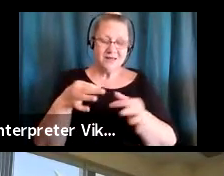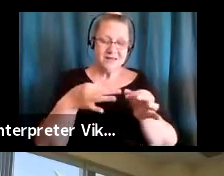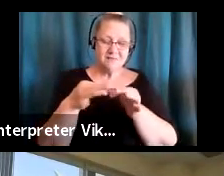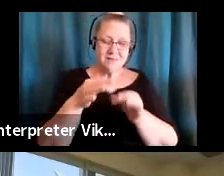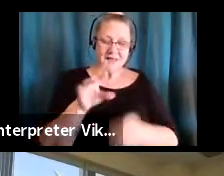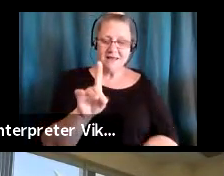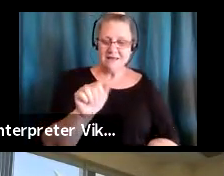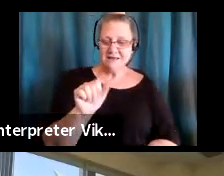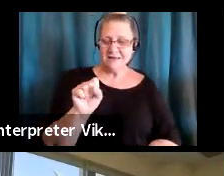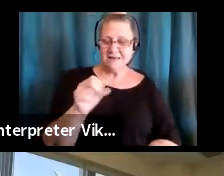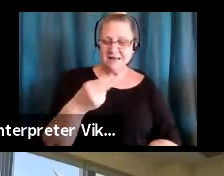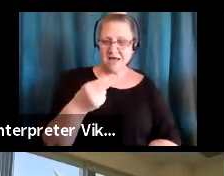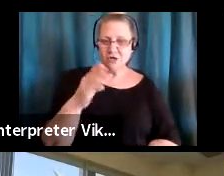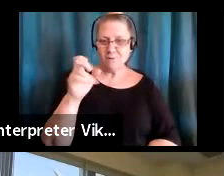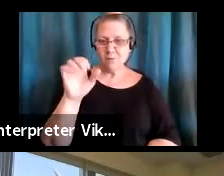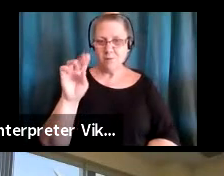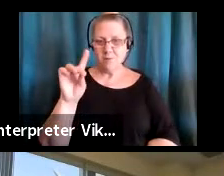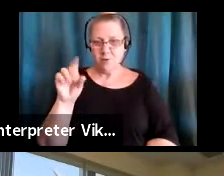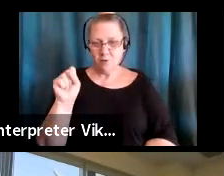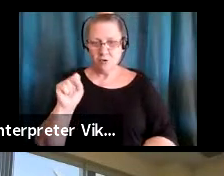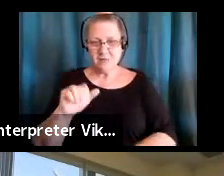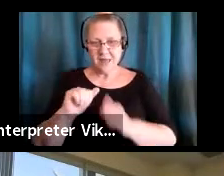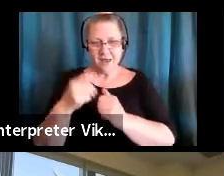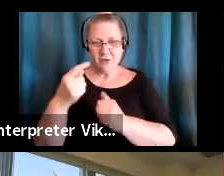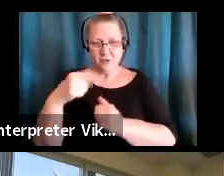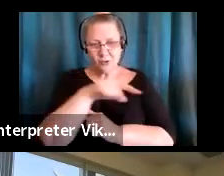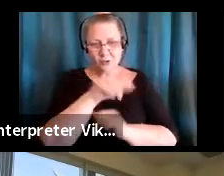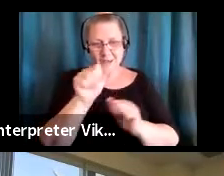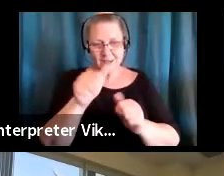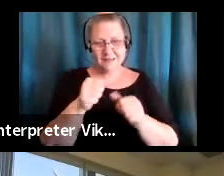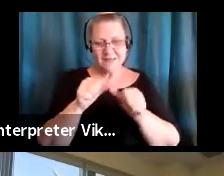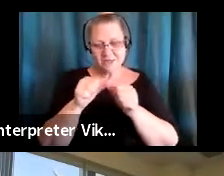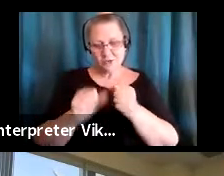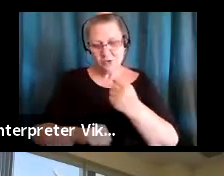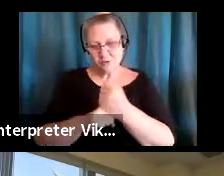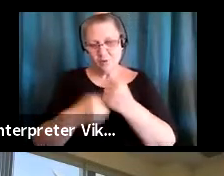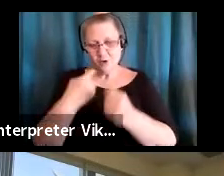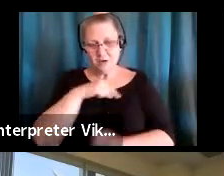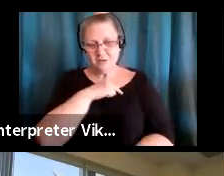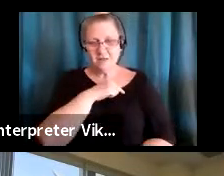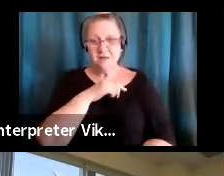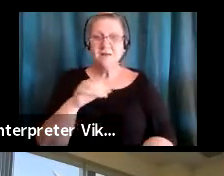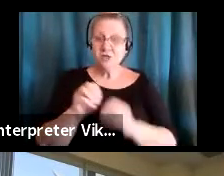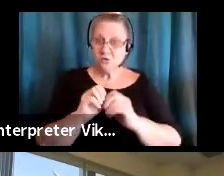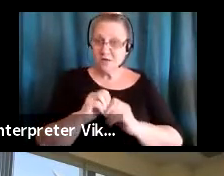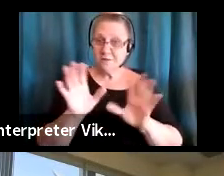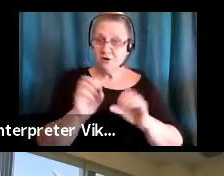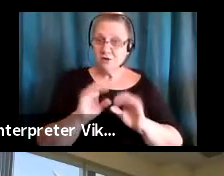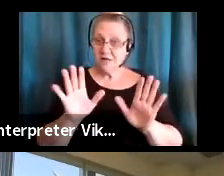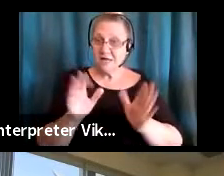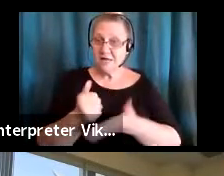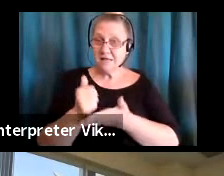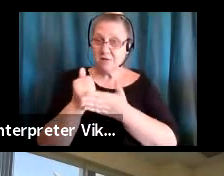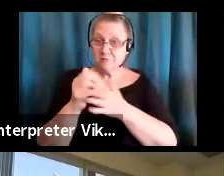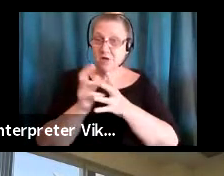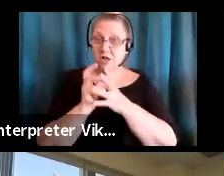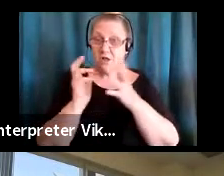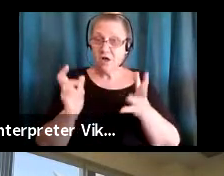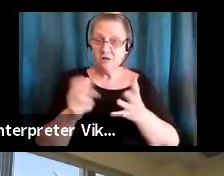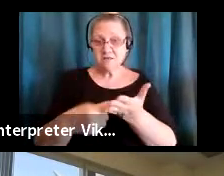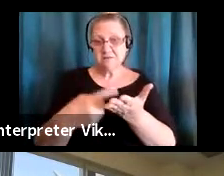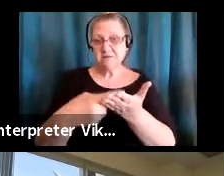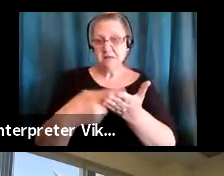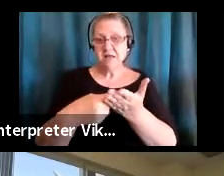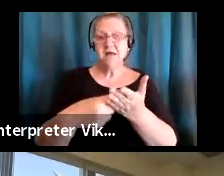to support us with that. So that transparency has been very helpful in talking about our vaccine